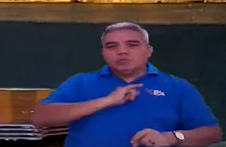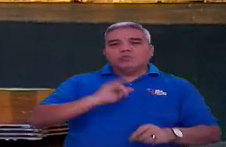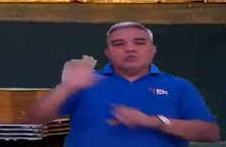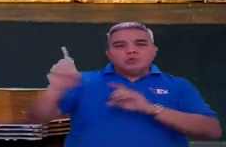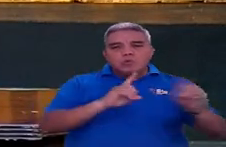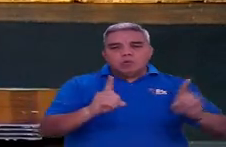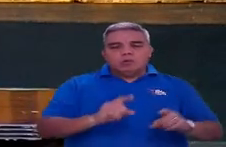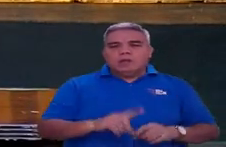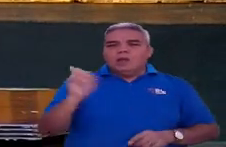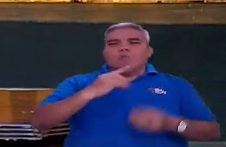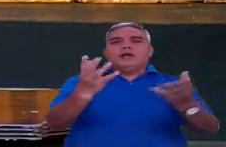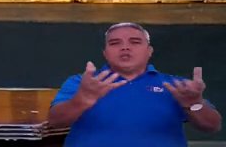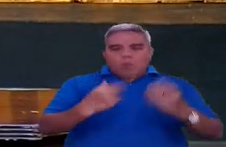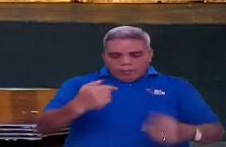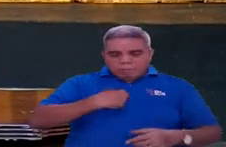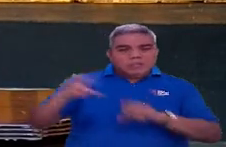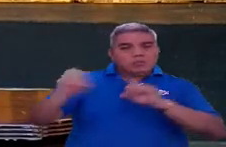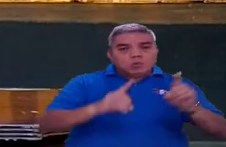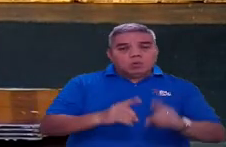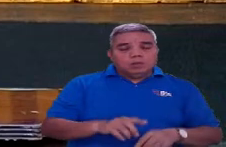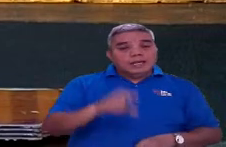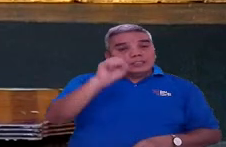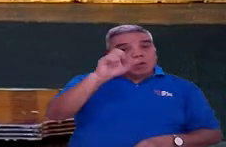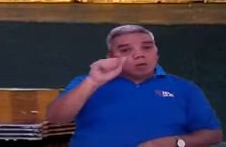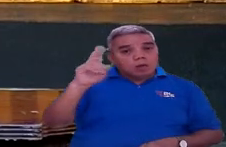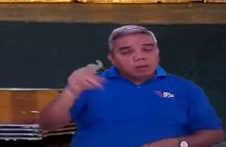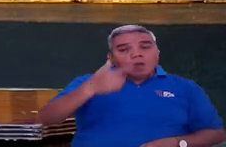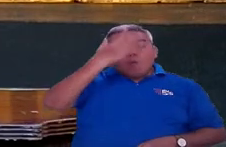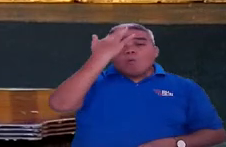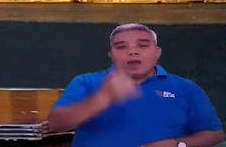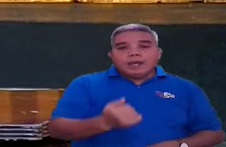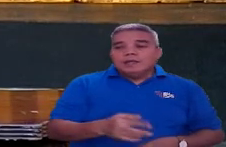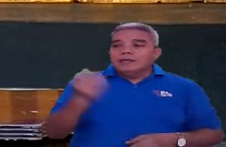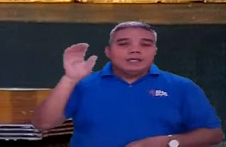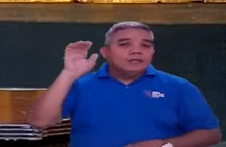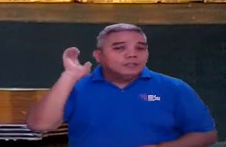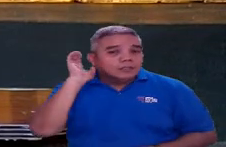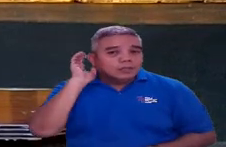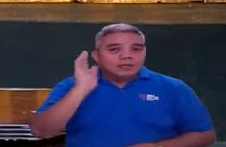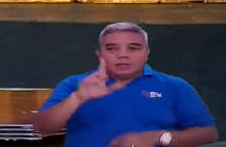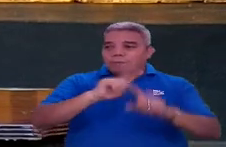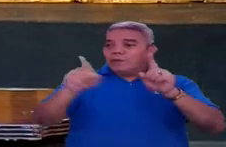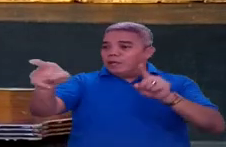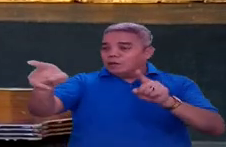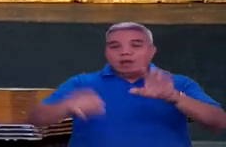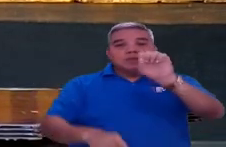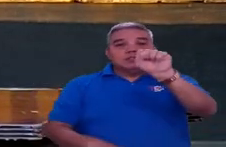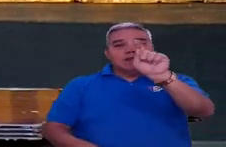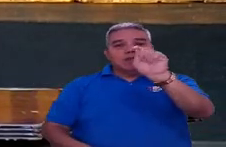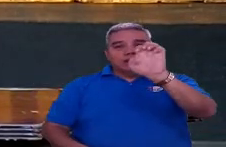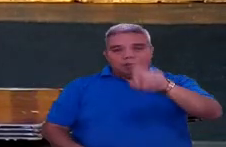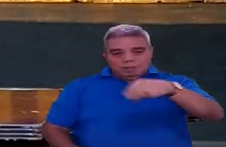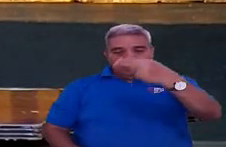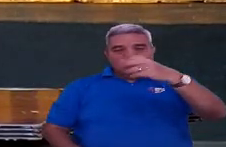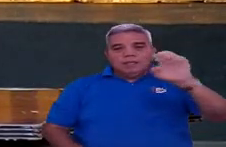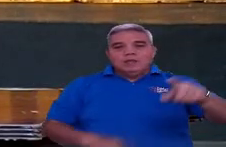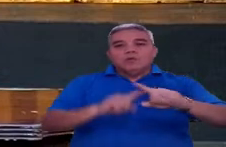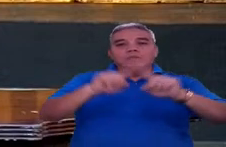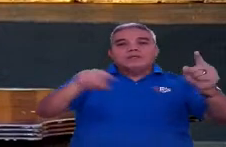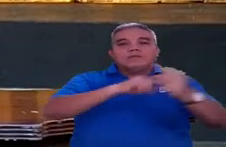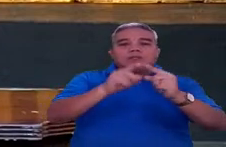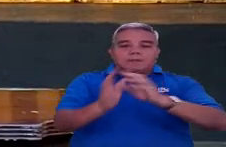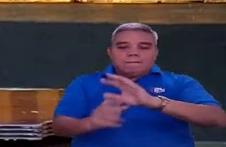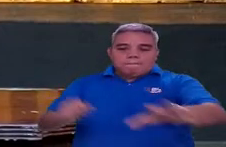what thou wilt help me to do? What do you want me to do? Why? He just heard the prayer of Stephen. When he was